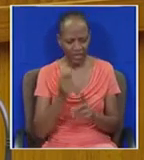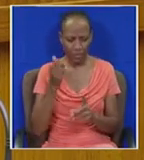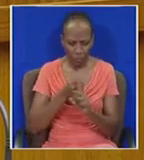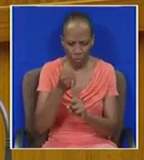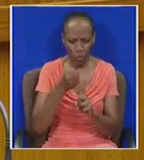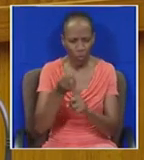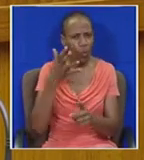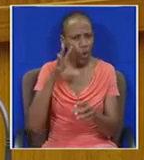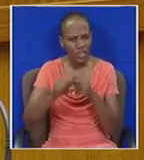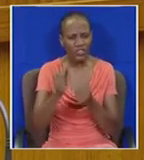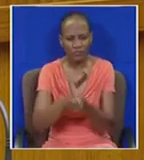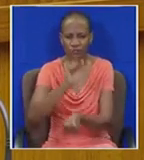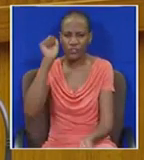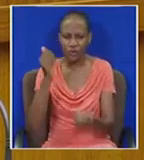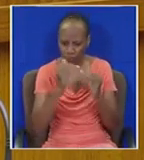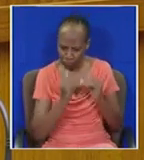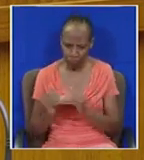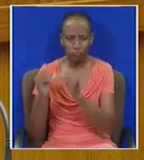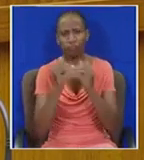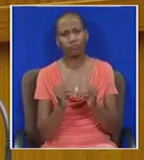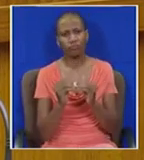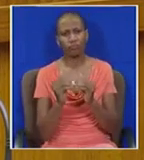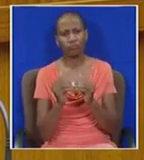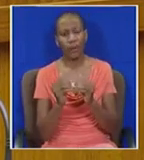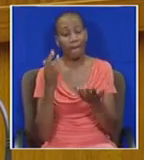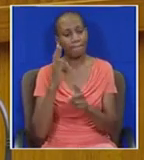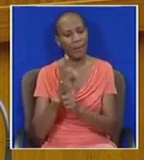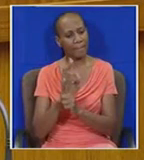and democracy rose to nominate